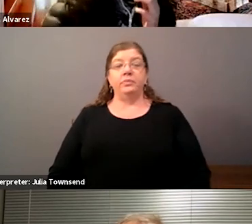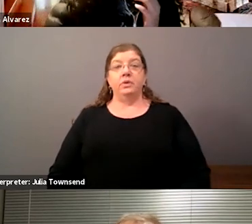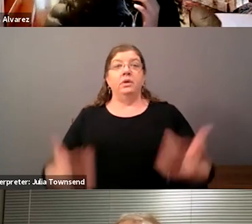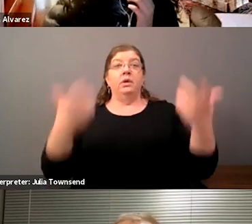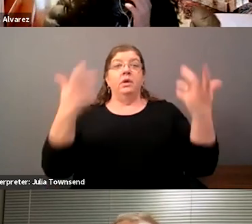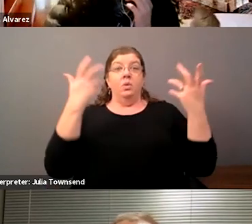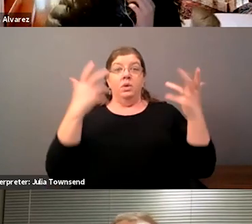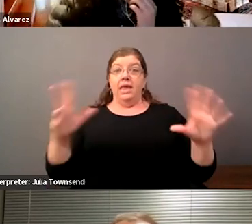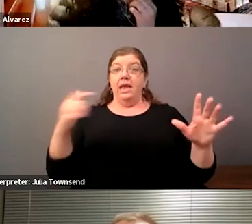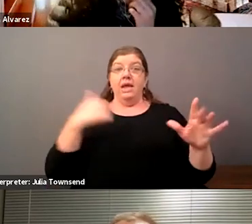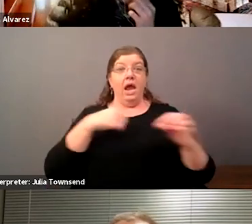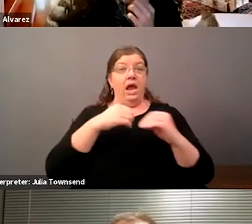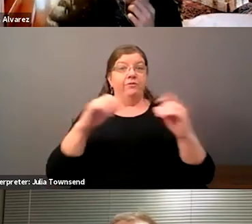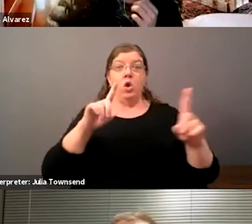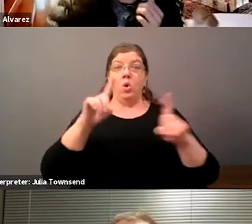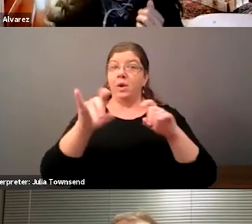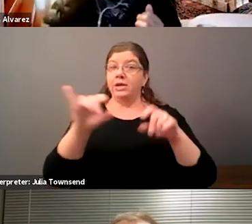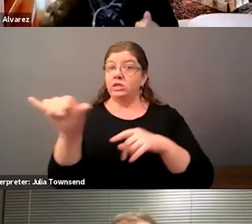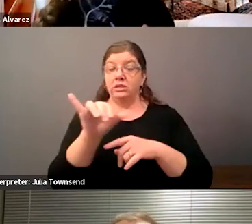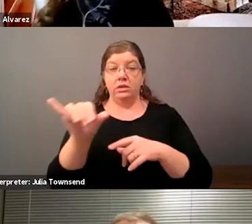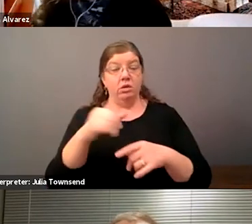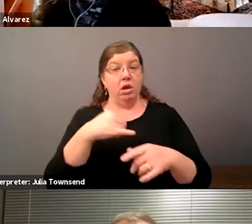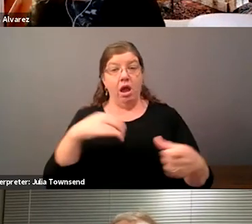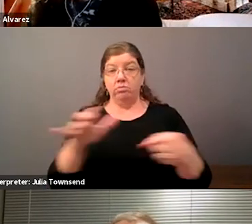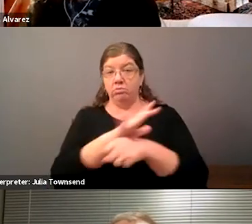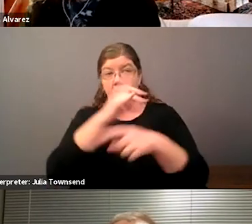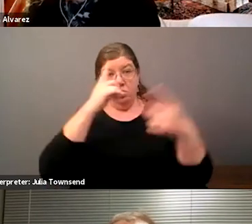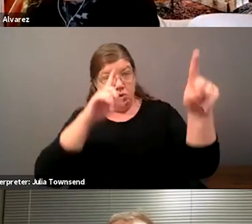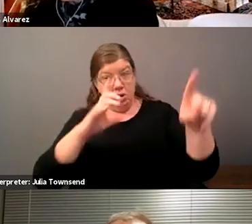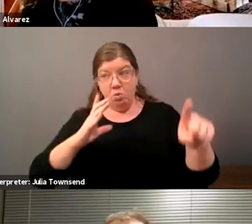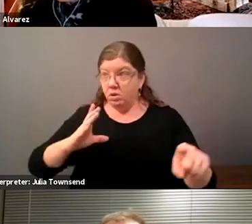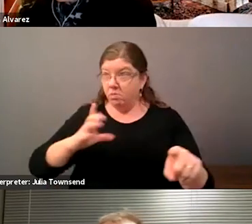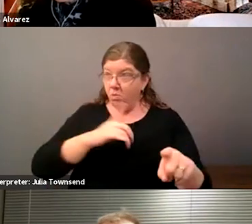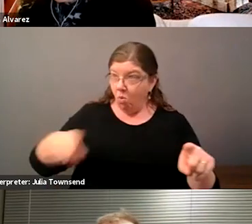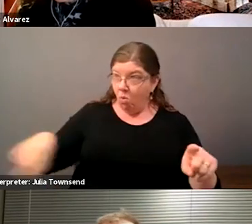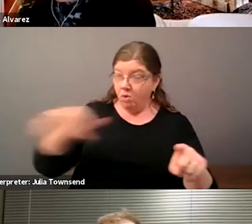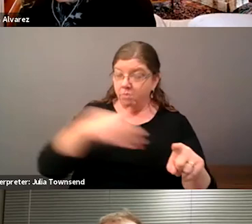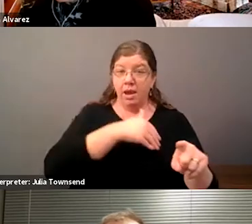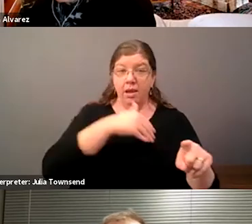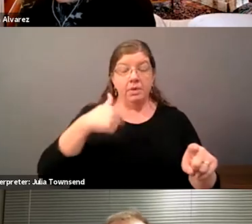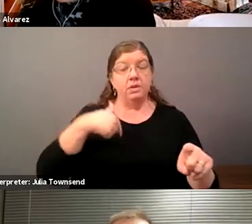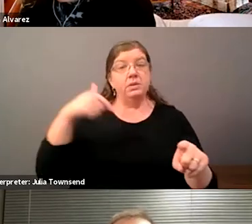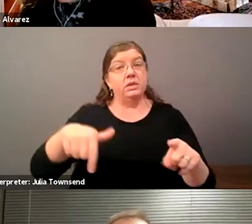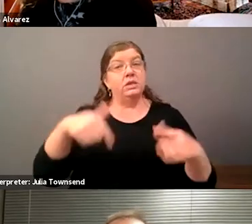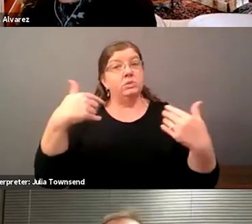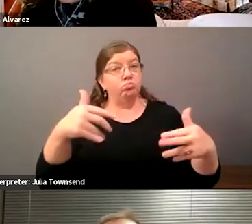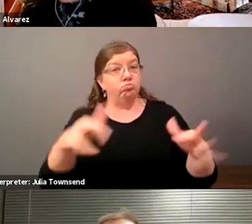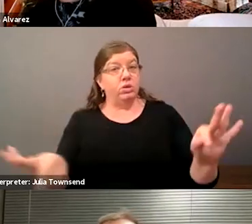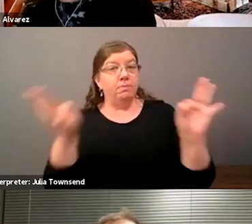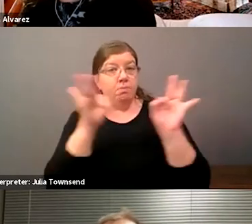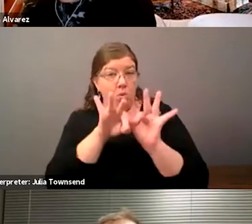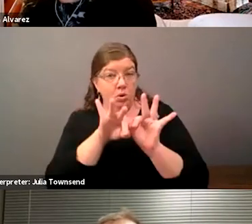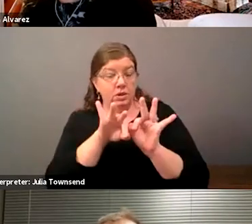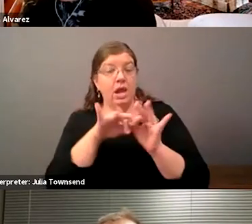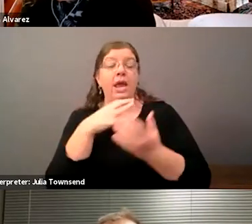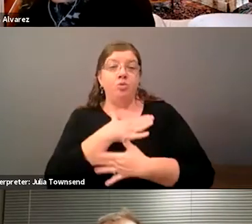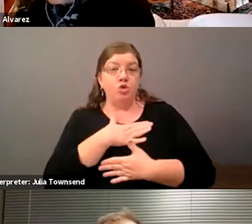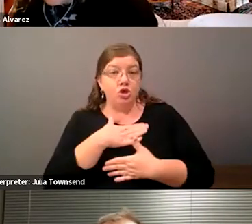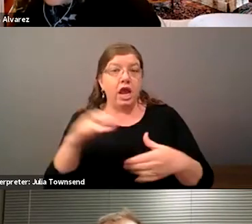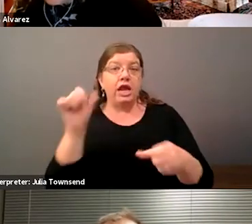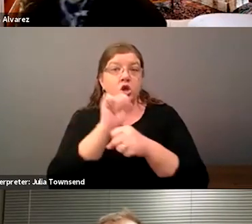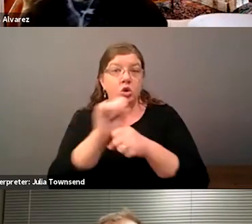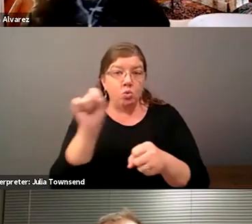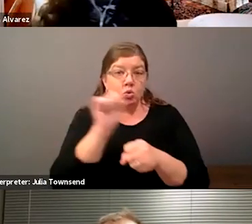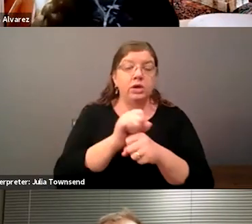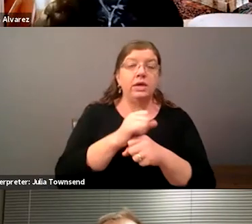i have no questions either i i totally agree with my board members that this is very important and appreciate this work and appreciate the